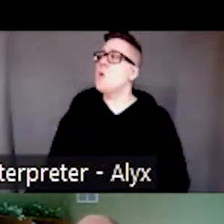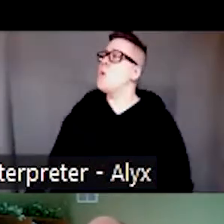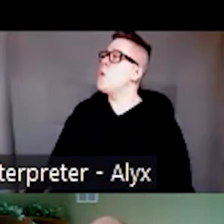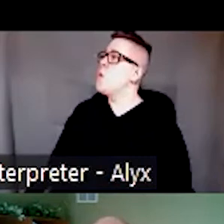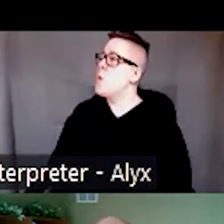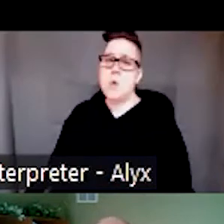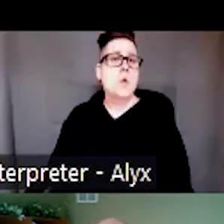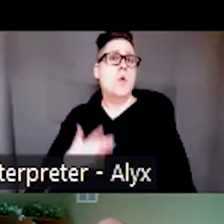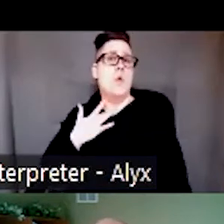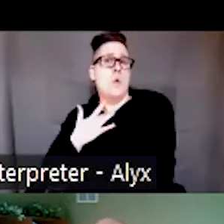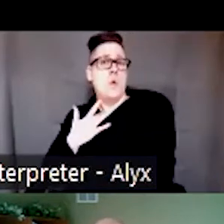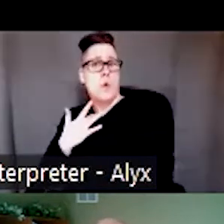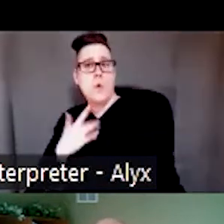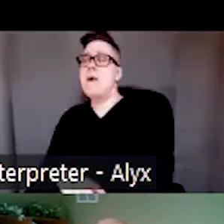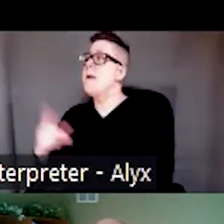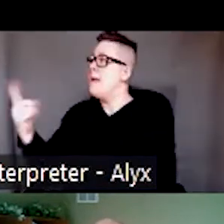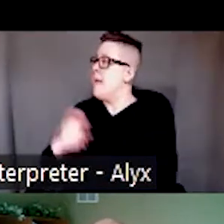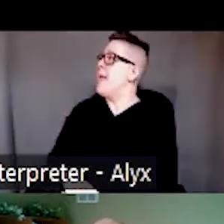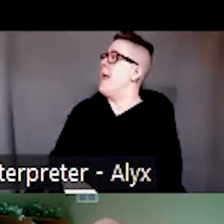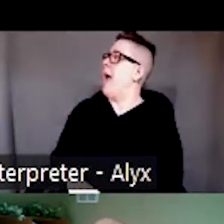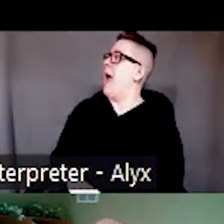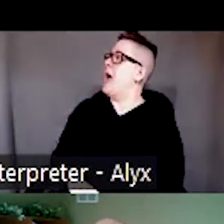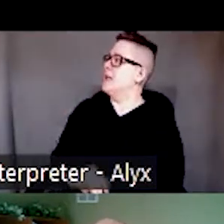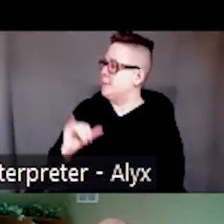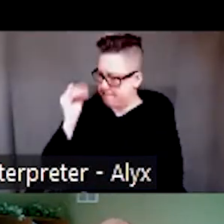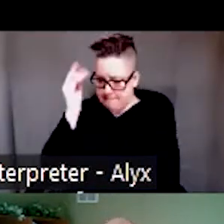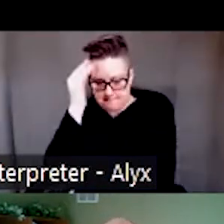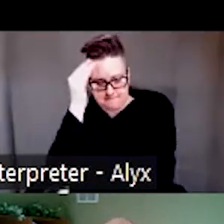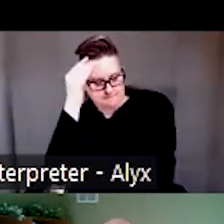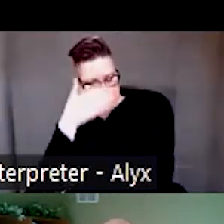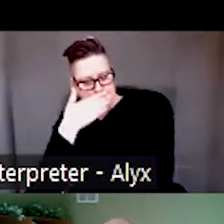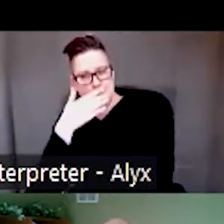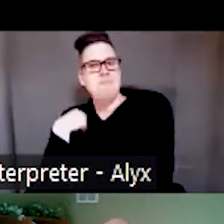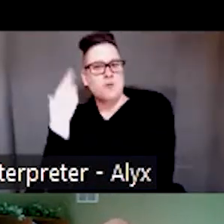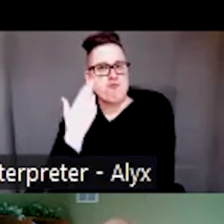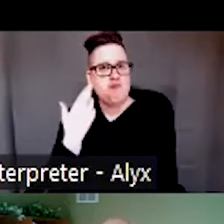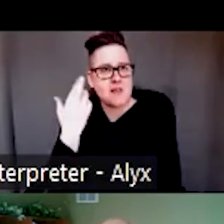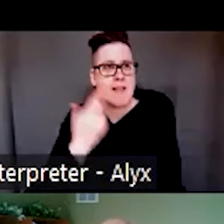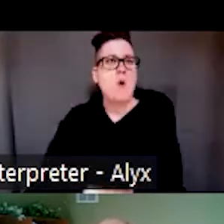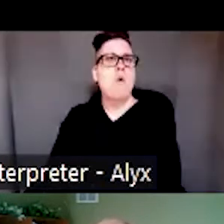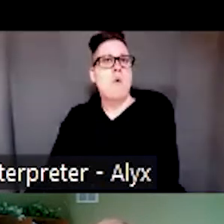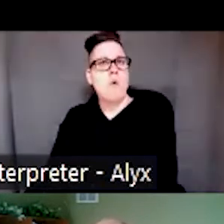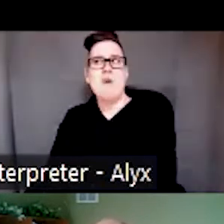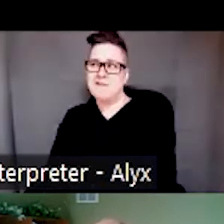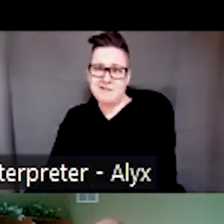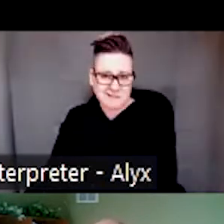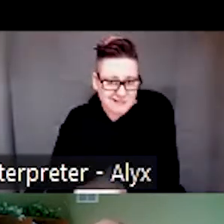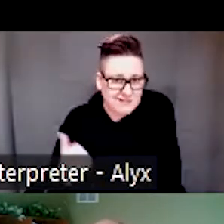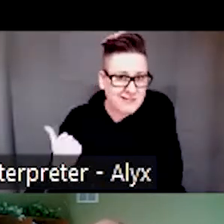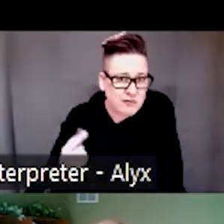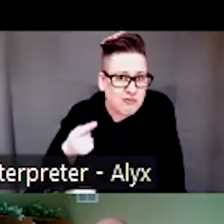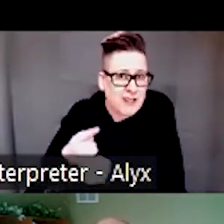Dr. Tweary's question got me thinking, and I realized that on some level he was right. As a field, we